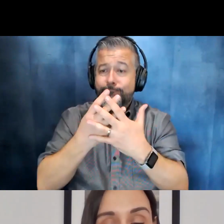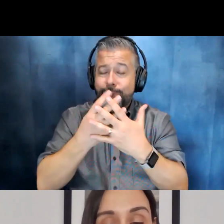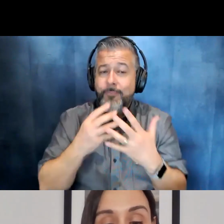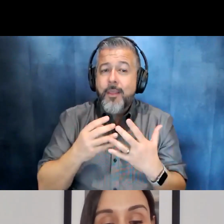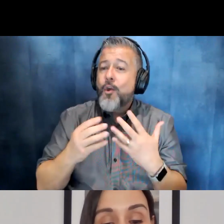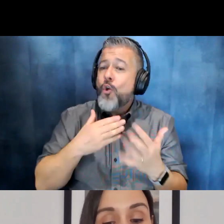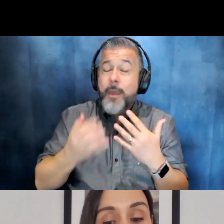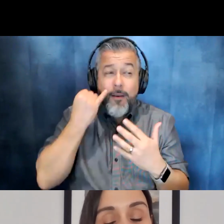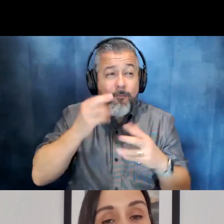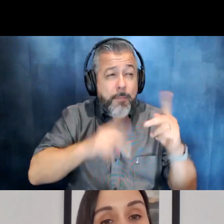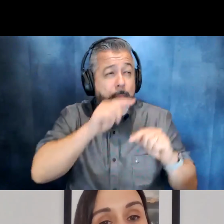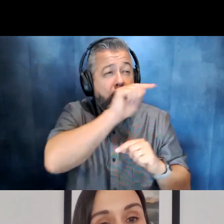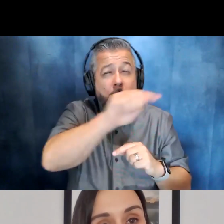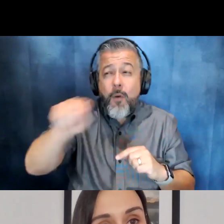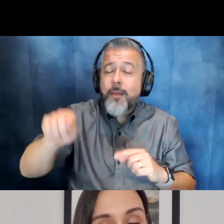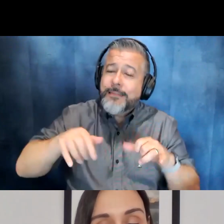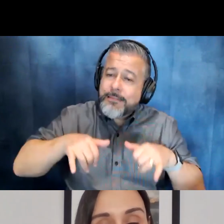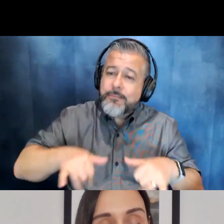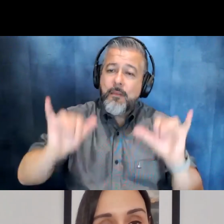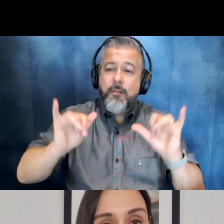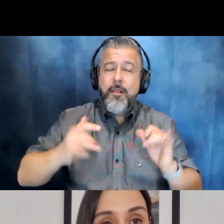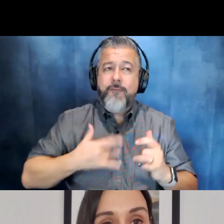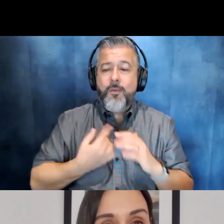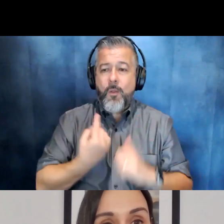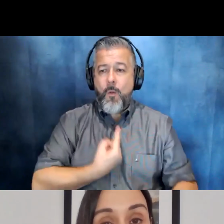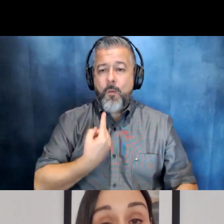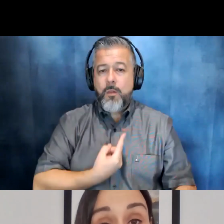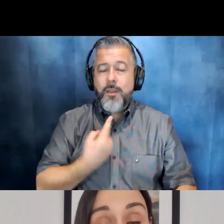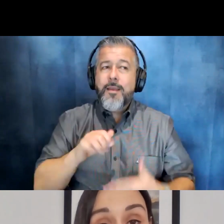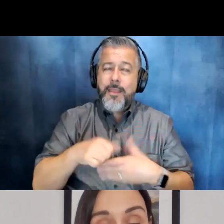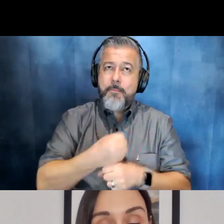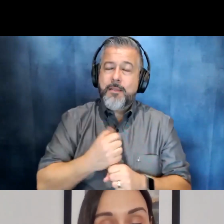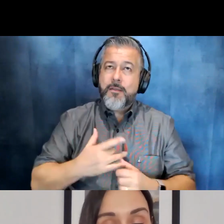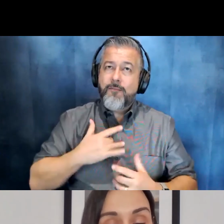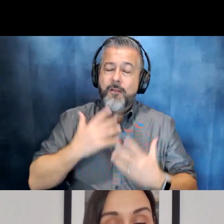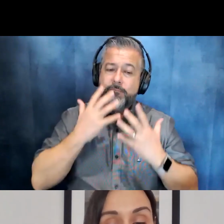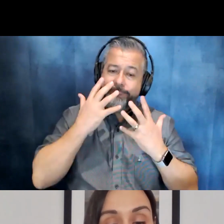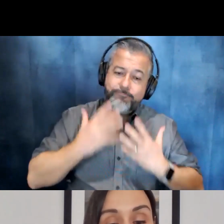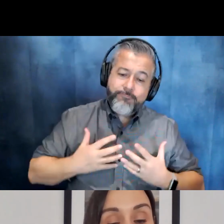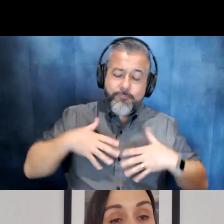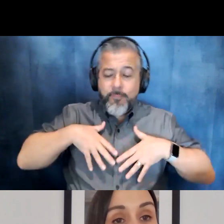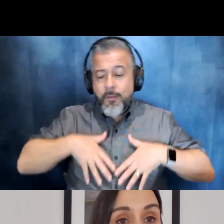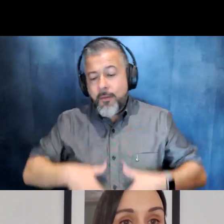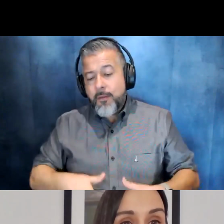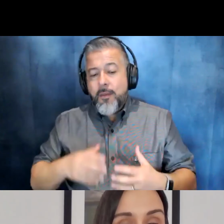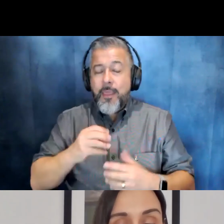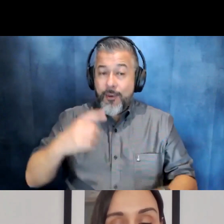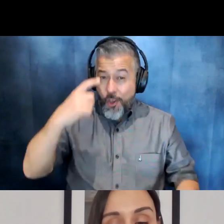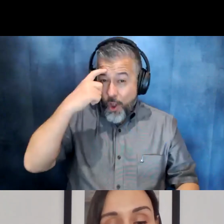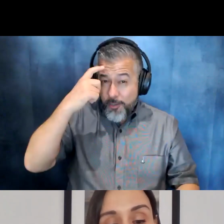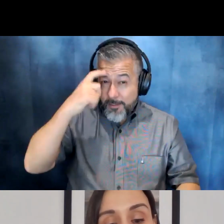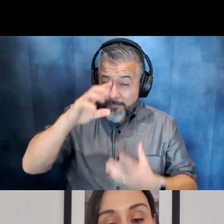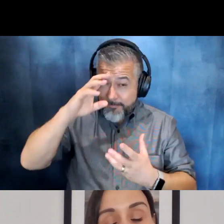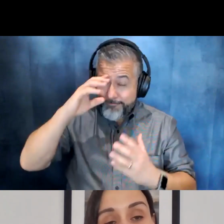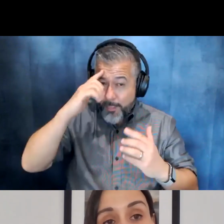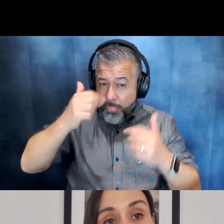around. That can make us think of depression, anxiety, and cognitive impairment, which is often gradual in